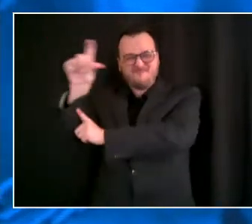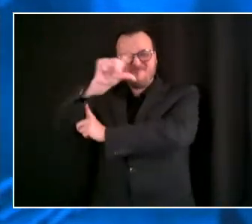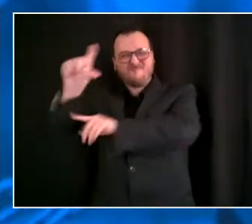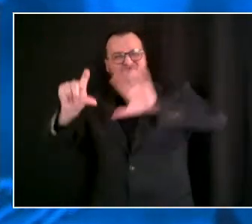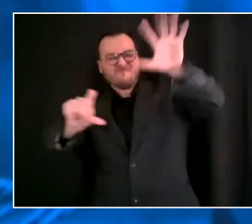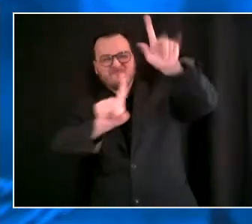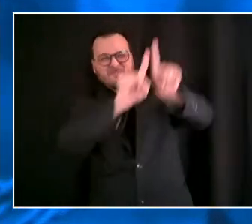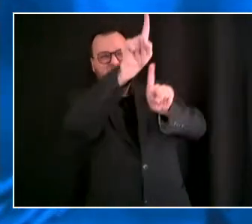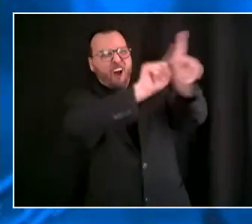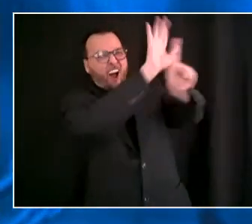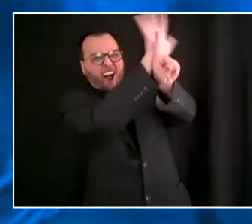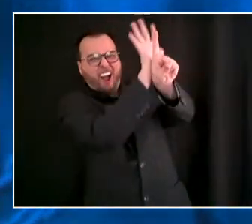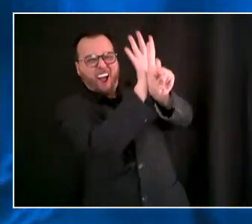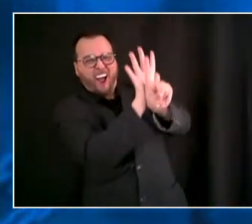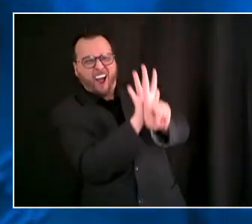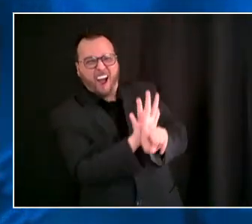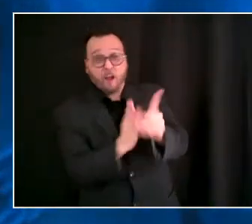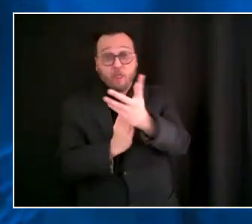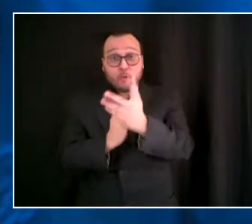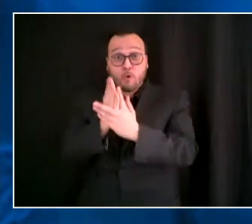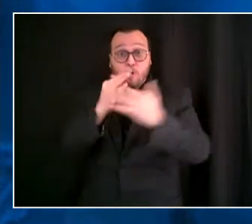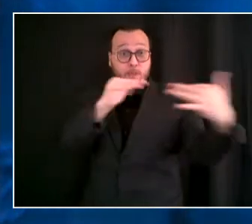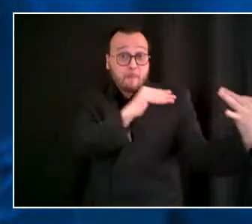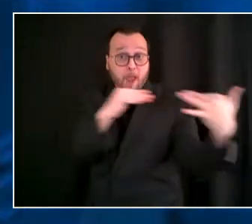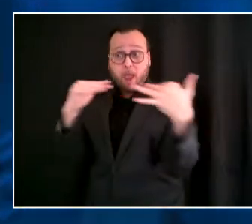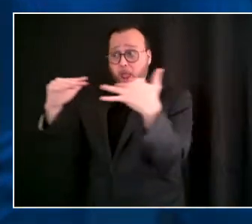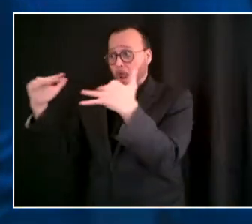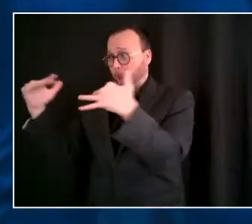bright stars through the